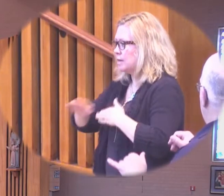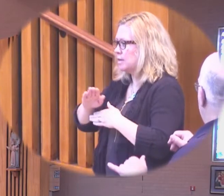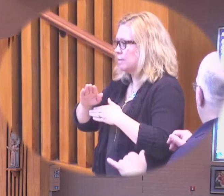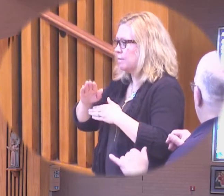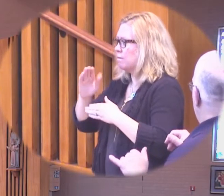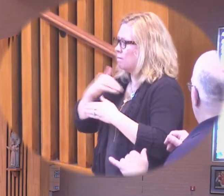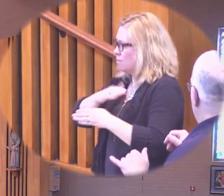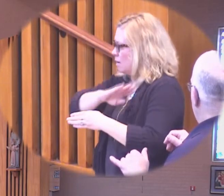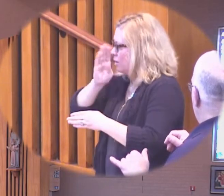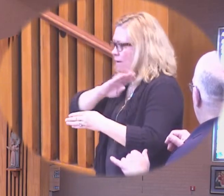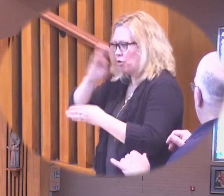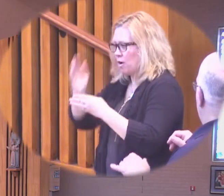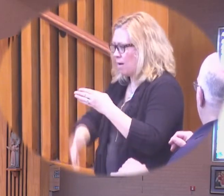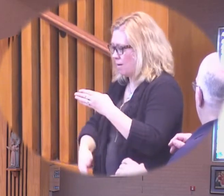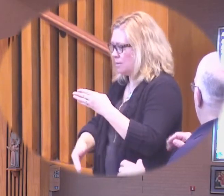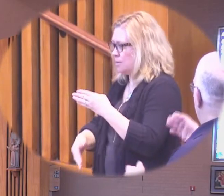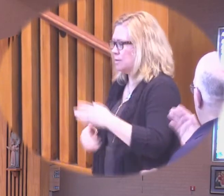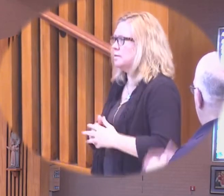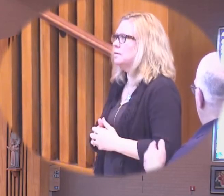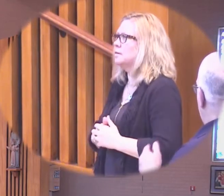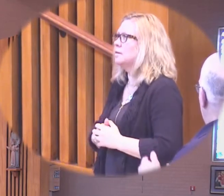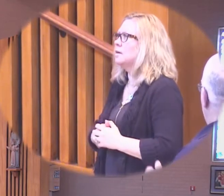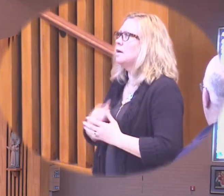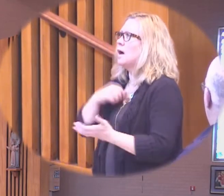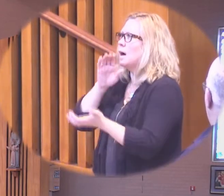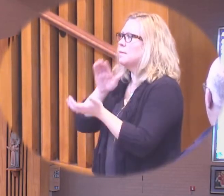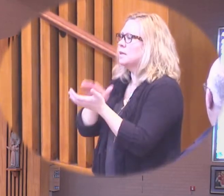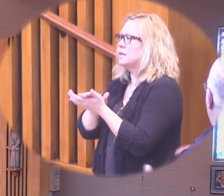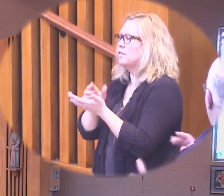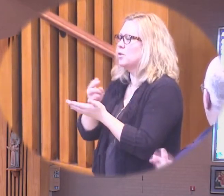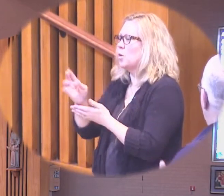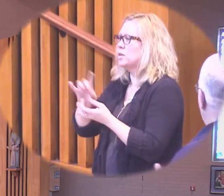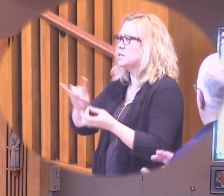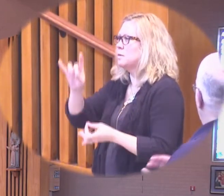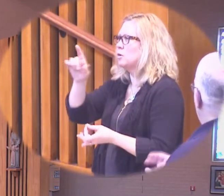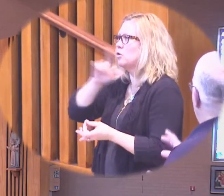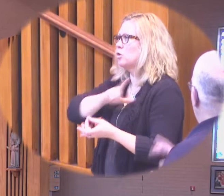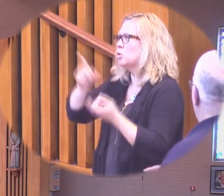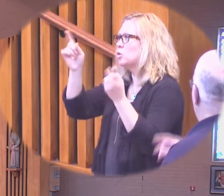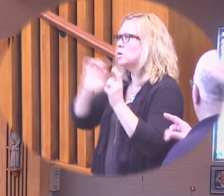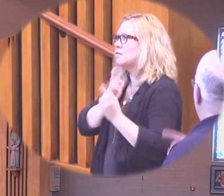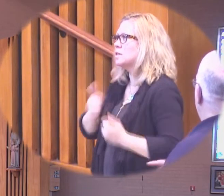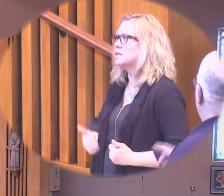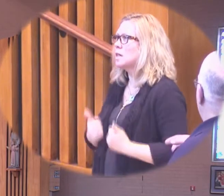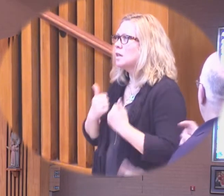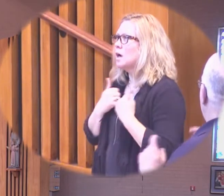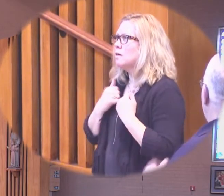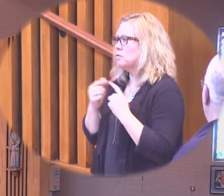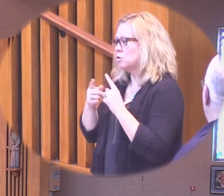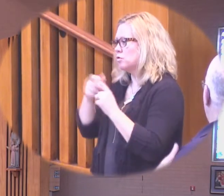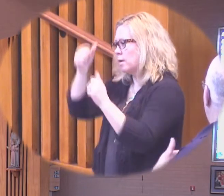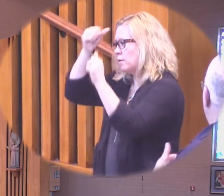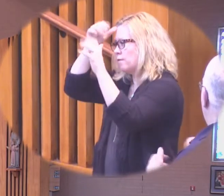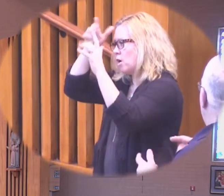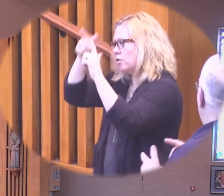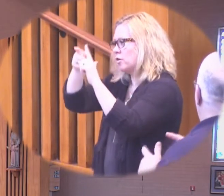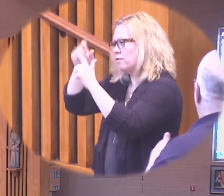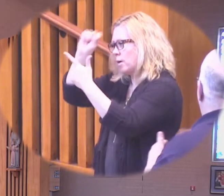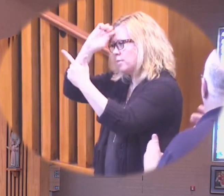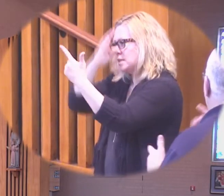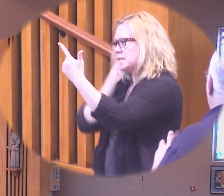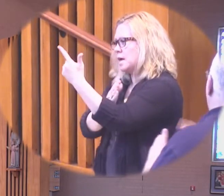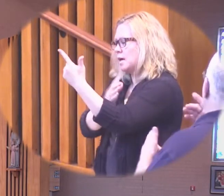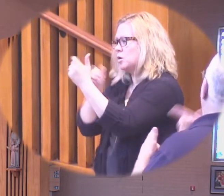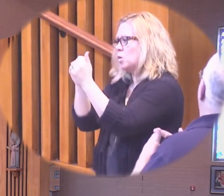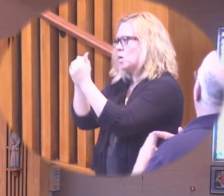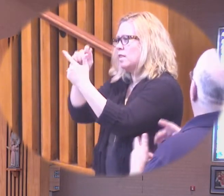no end. I believe in the Holy Spirit, the Lord and the giver of life, who proceeds from the Father and the